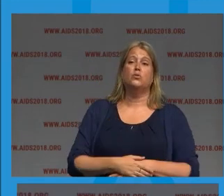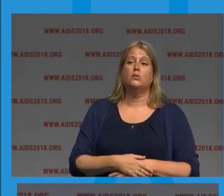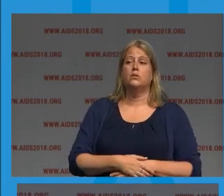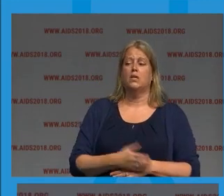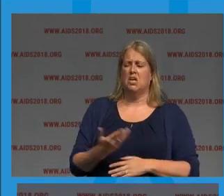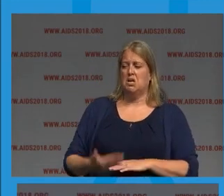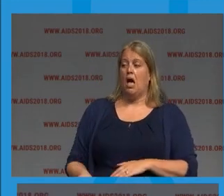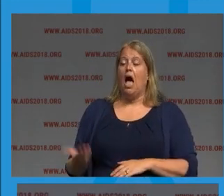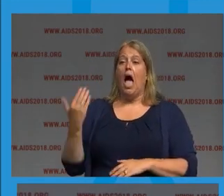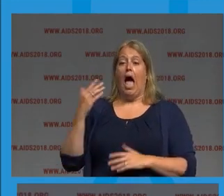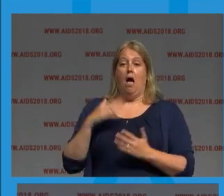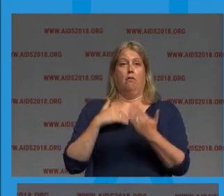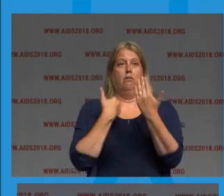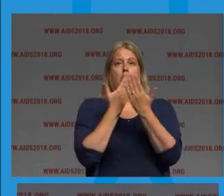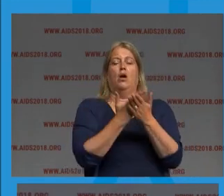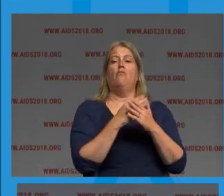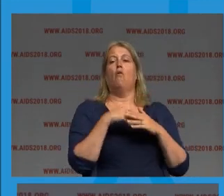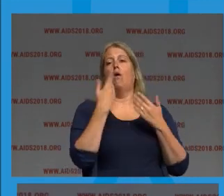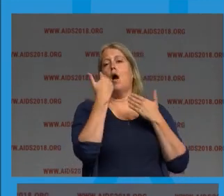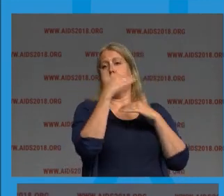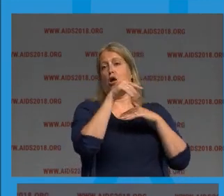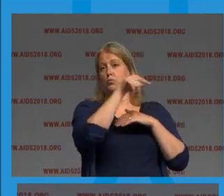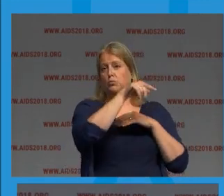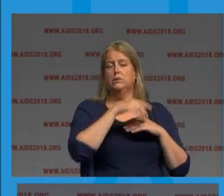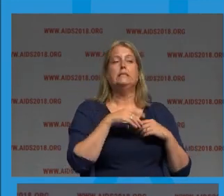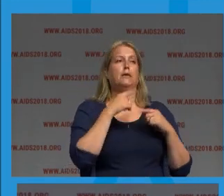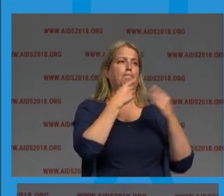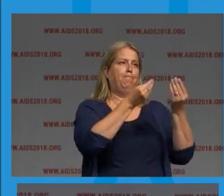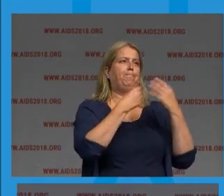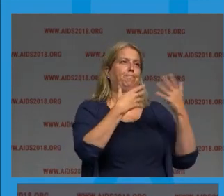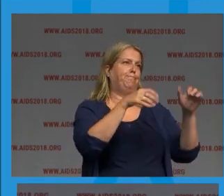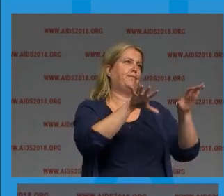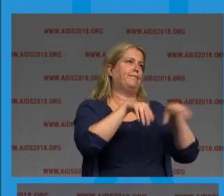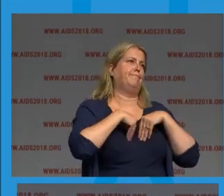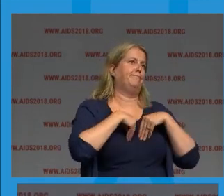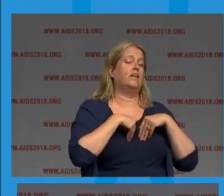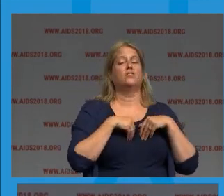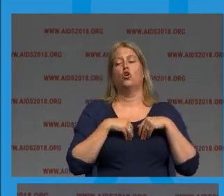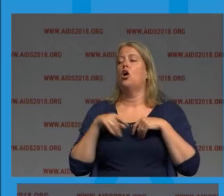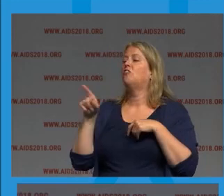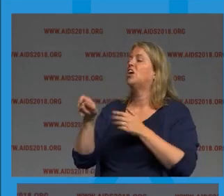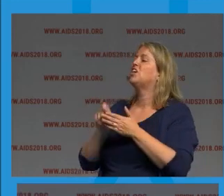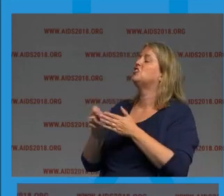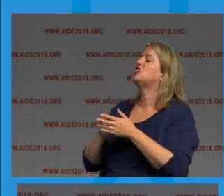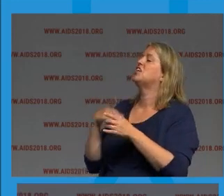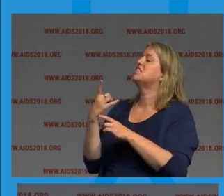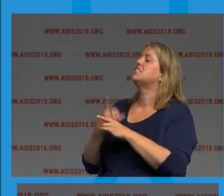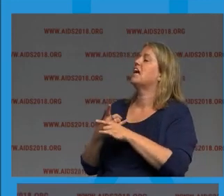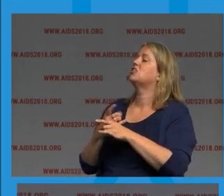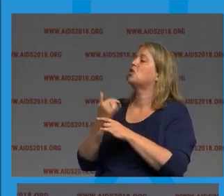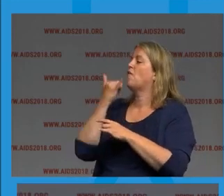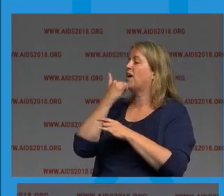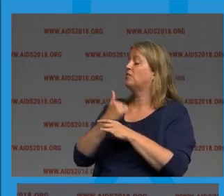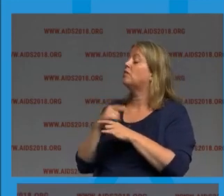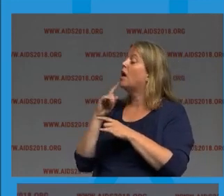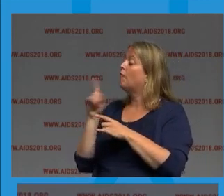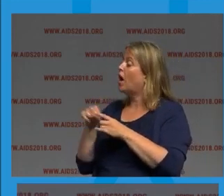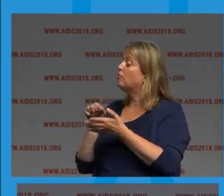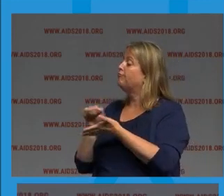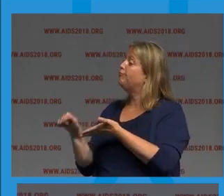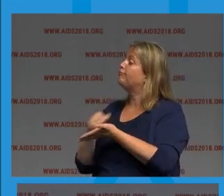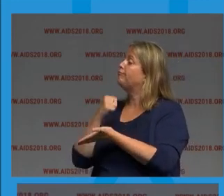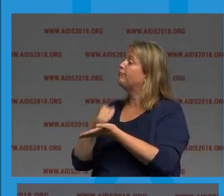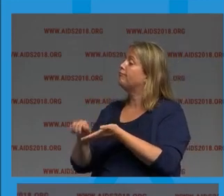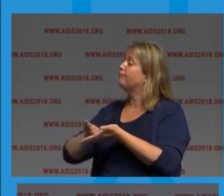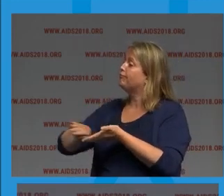for an apartment. They told me that I could not get it because I was a registered sex offender. And until I was able to clear that up, then I could come back and try to